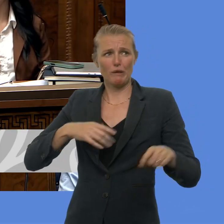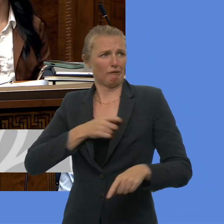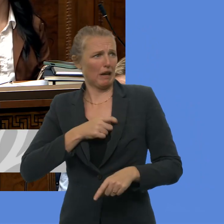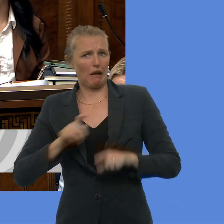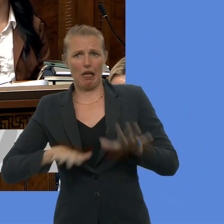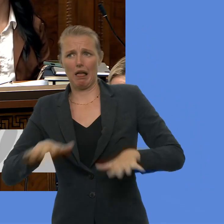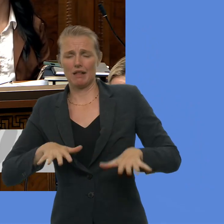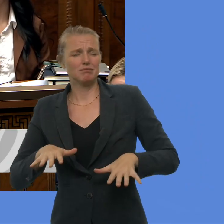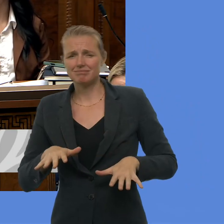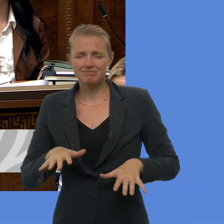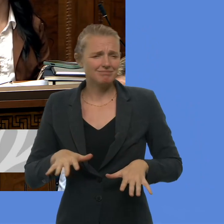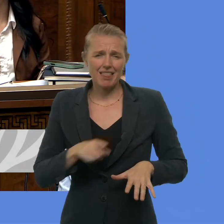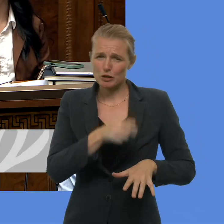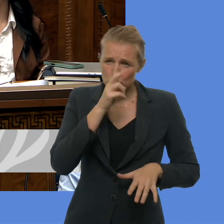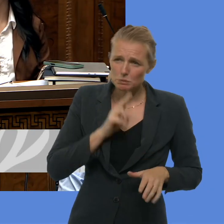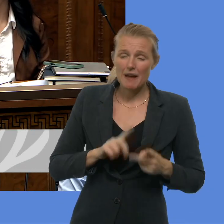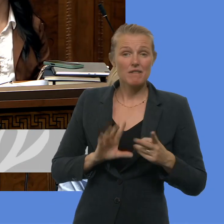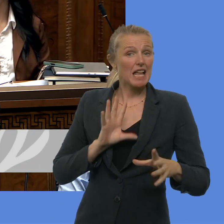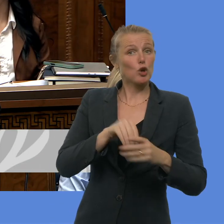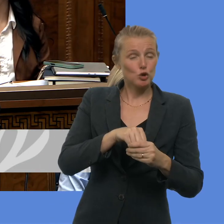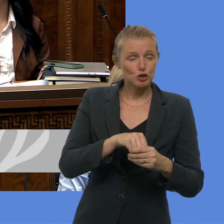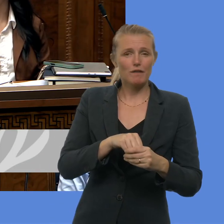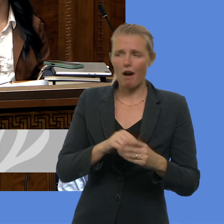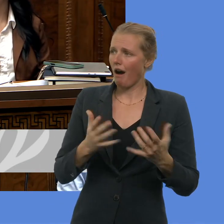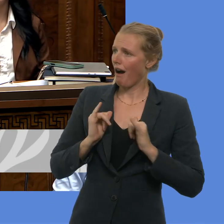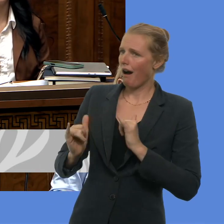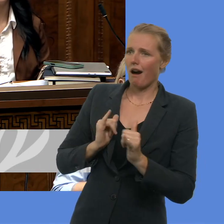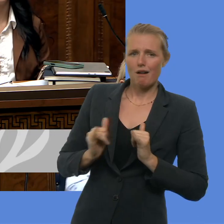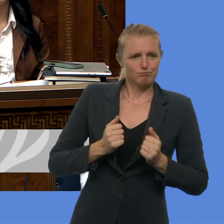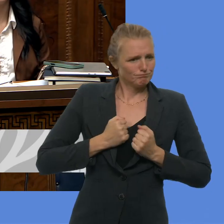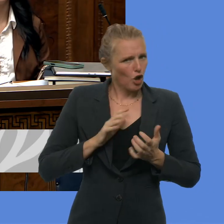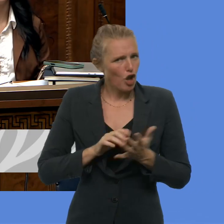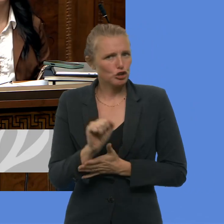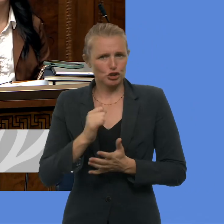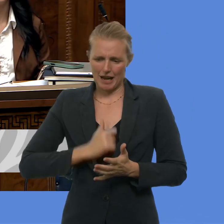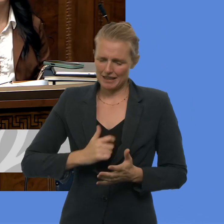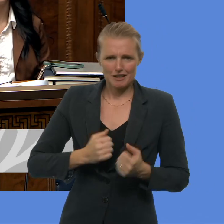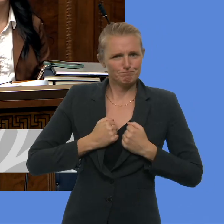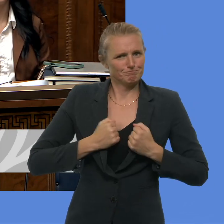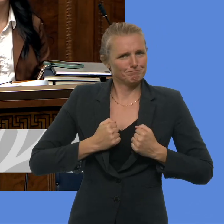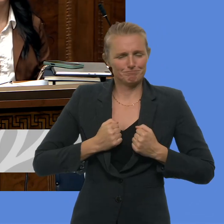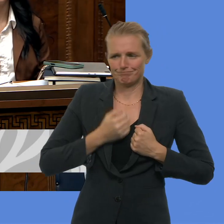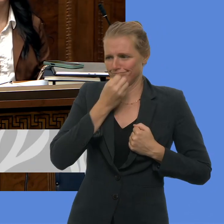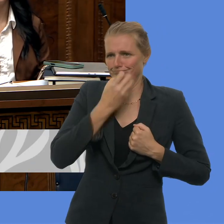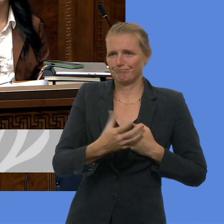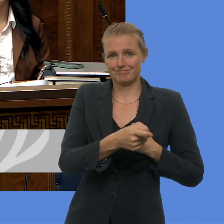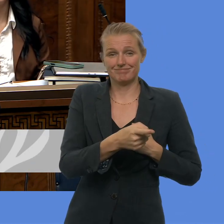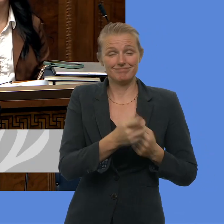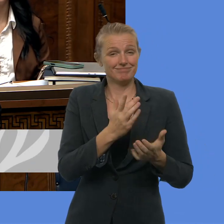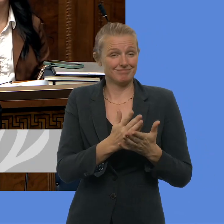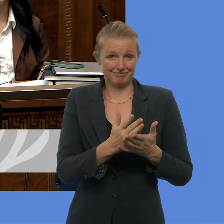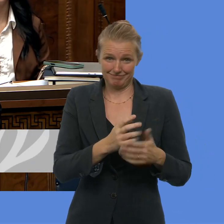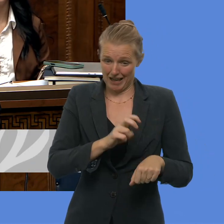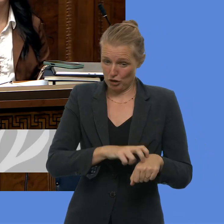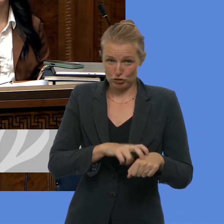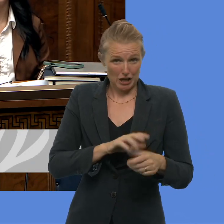the respectful thing, it's the inclusive thing, it's about parity of esteem, it's about our culture, it's about our identity. It's very much about who we